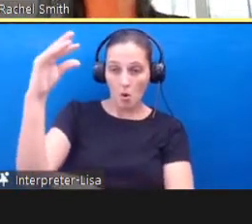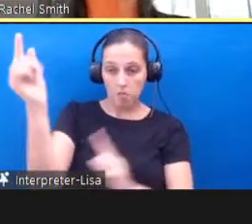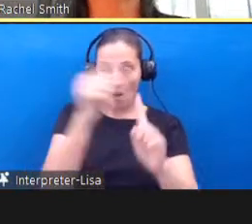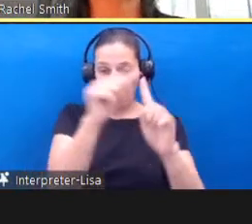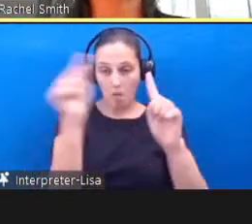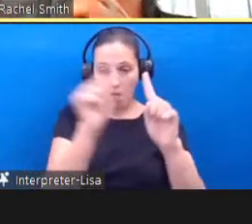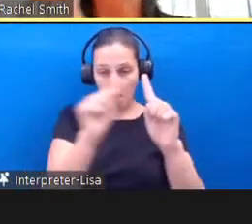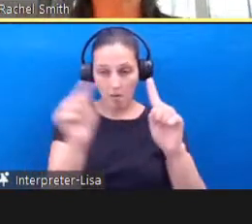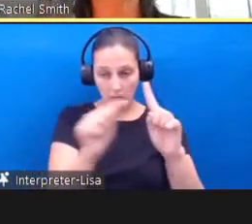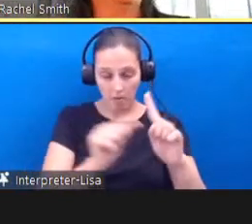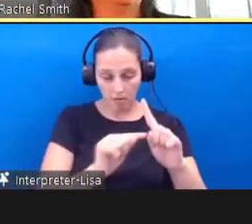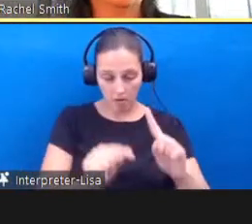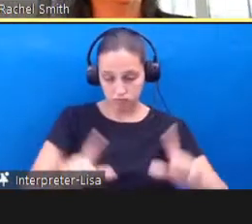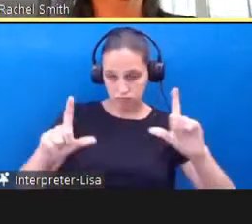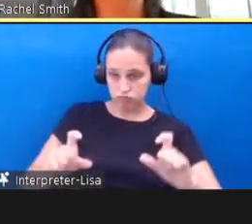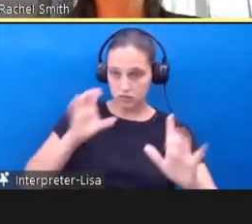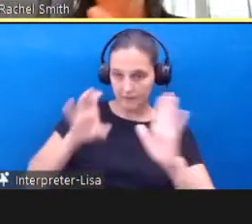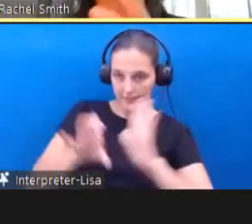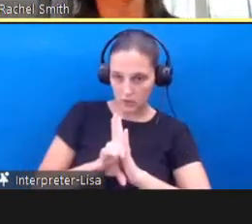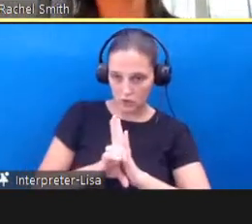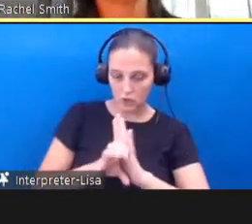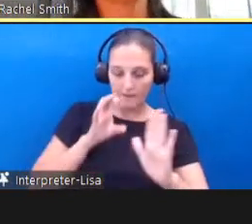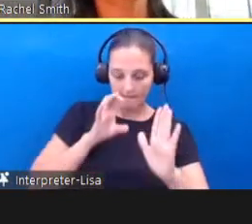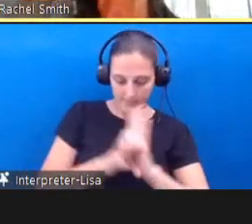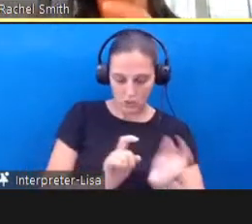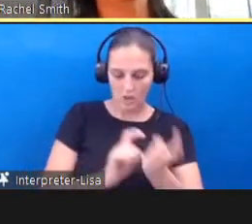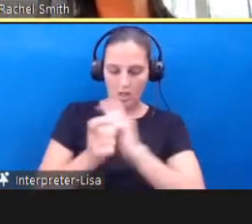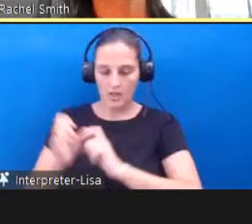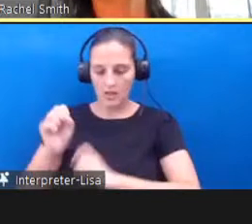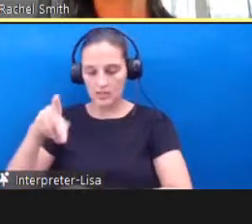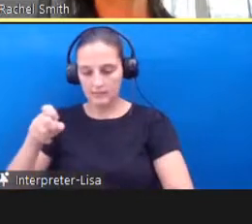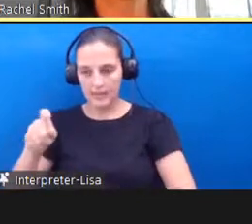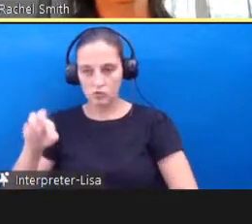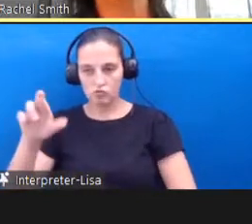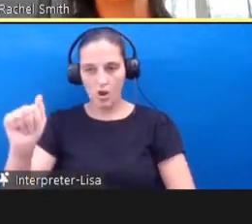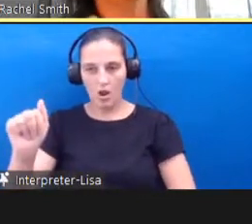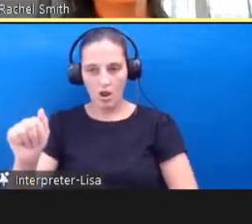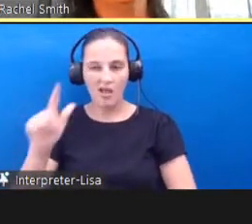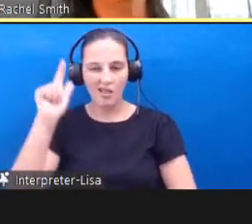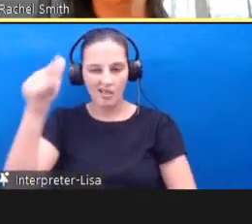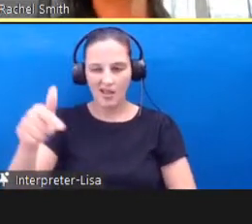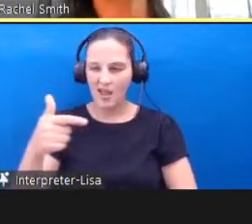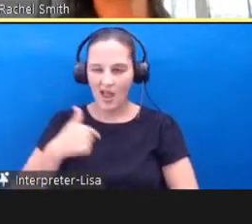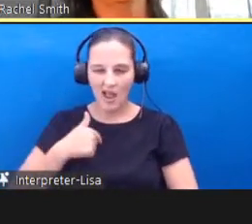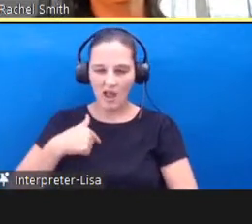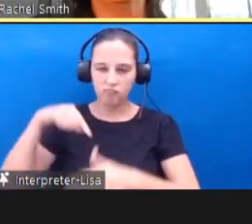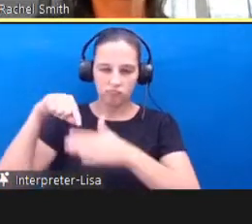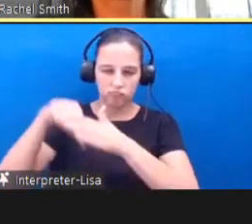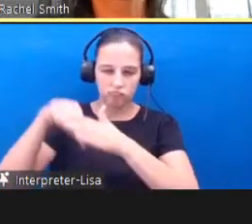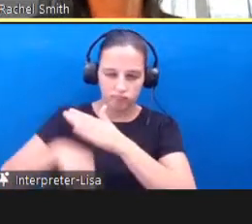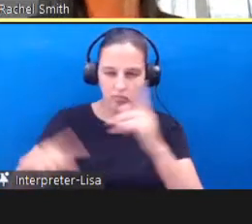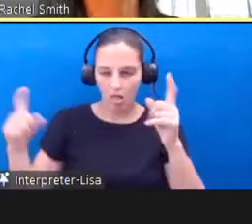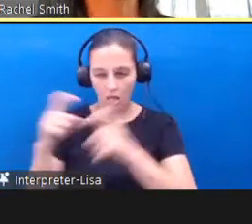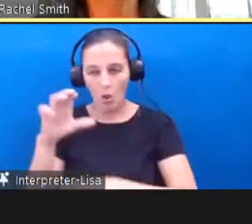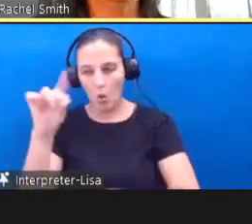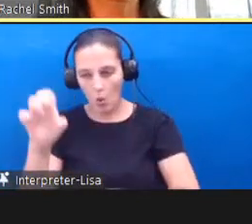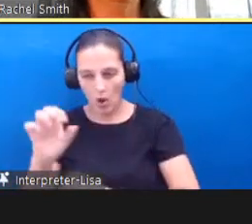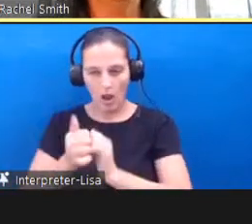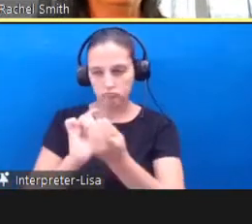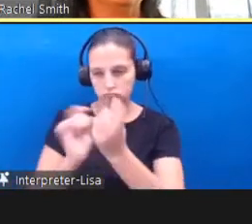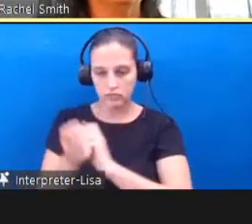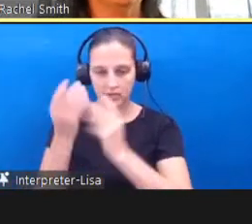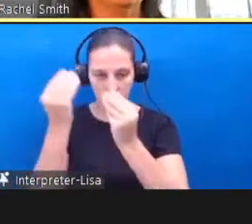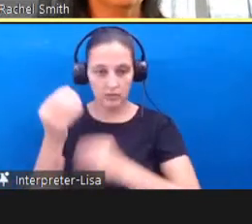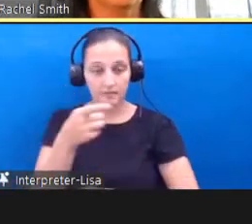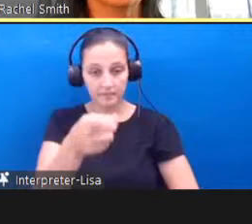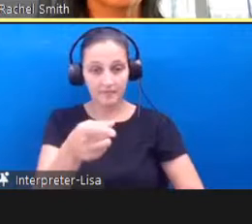these pictures to spectra. Later on, we do that in a code. We have a whole way of converting the data. So this is how